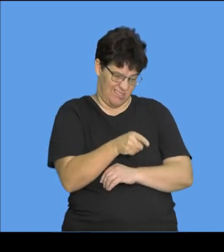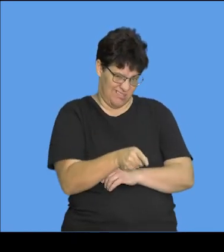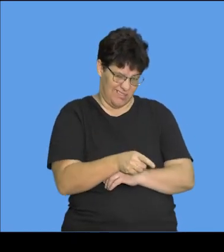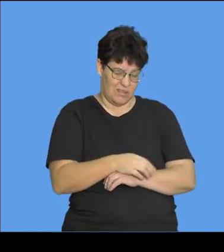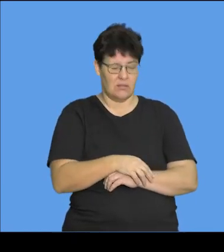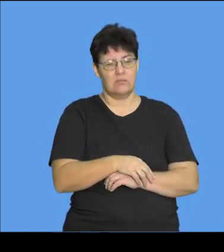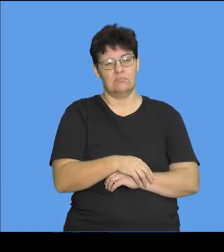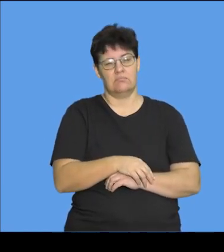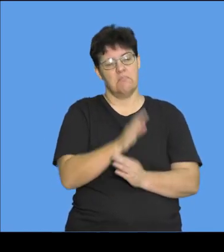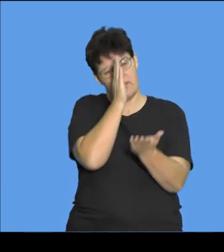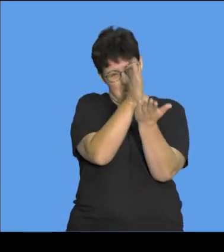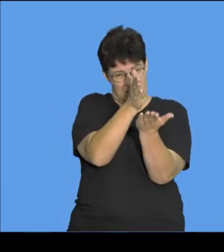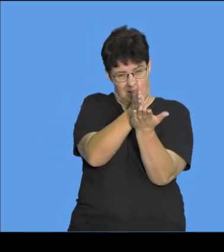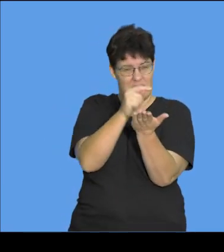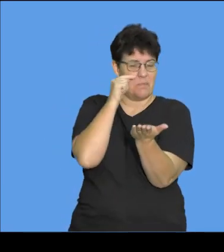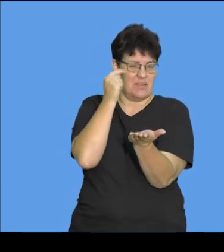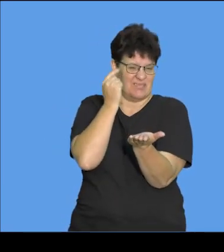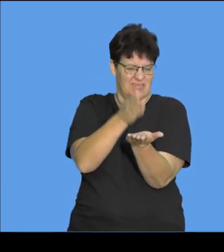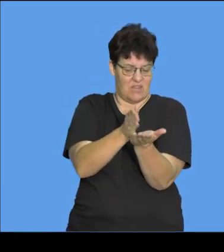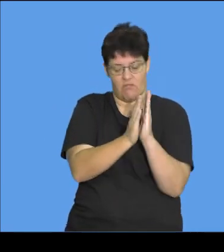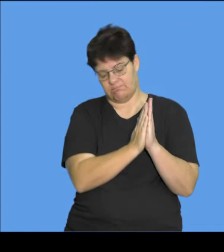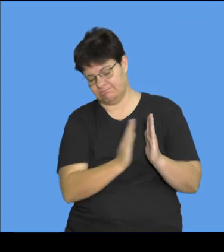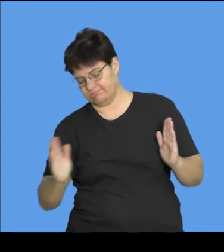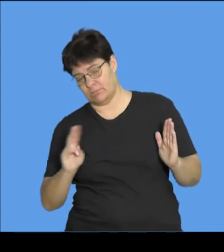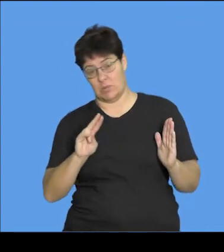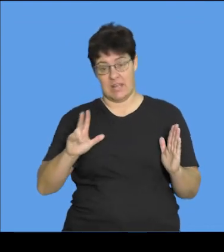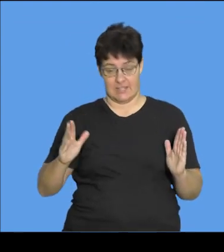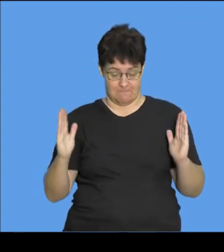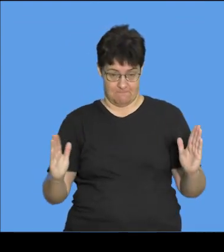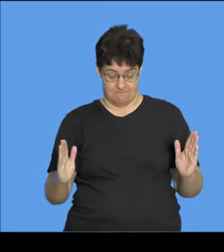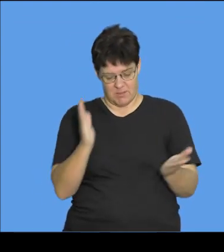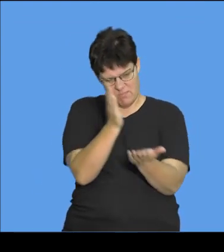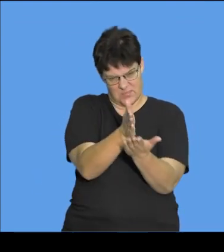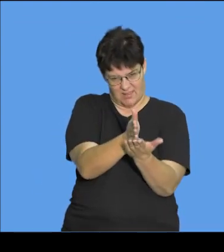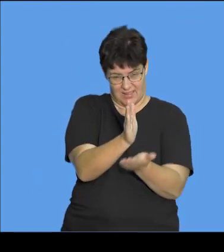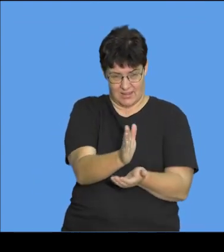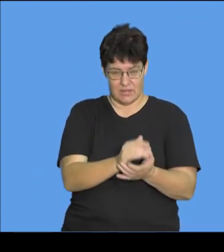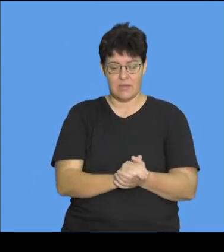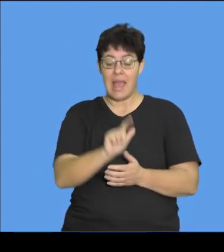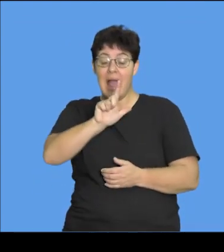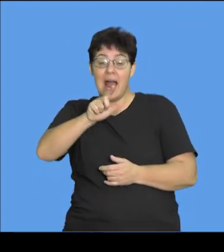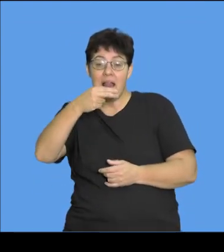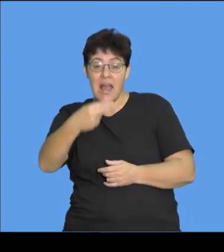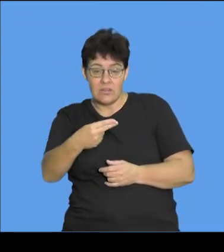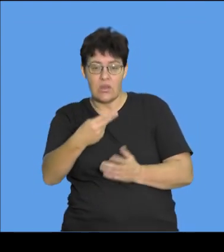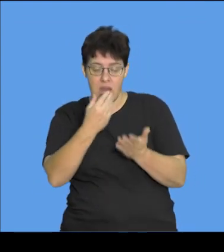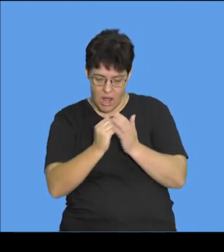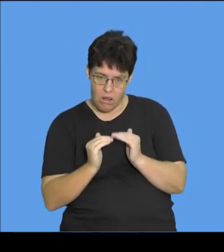the midpoint of the 28-day cycle, we see that the level of LH tends to